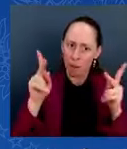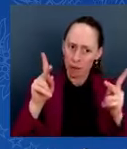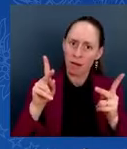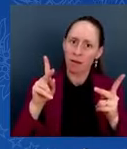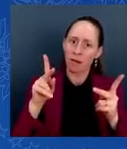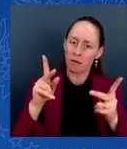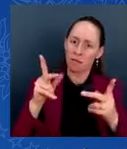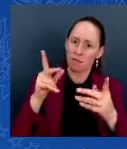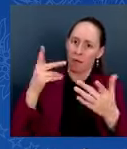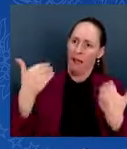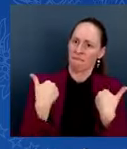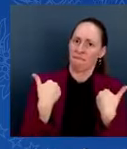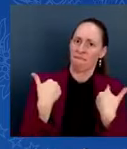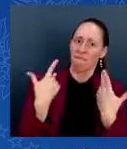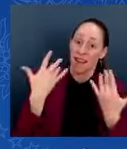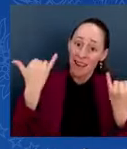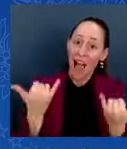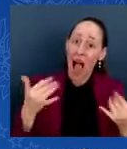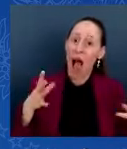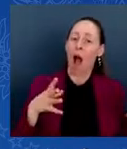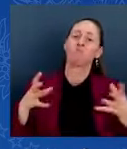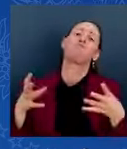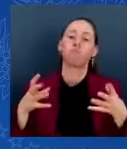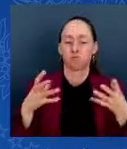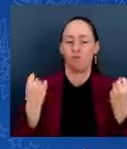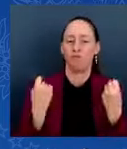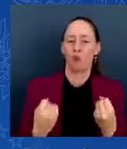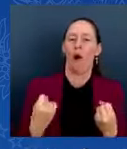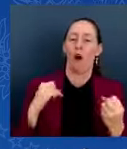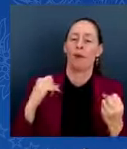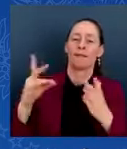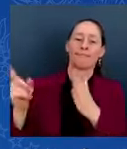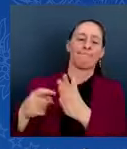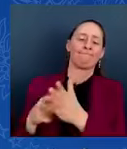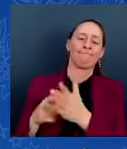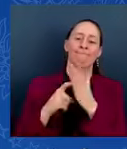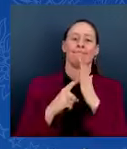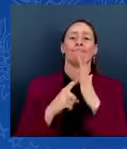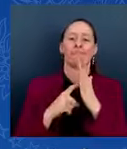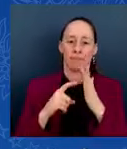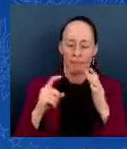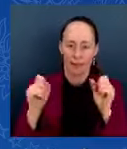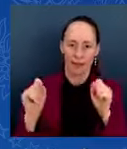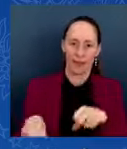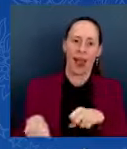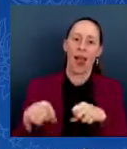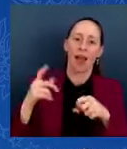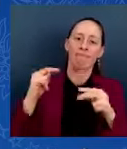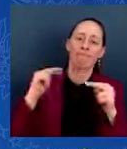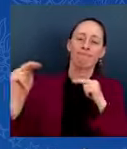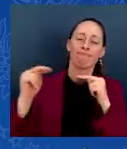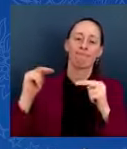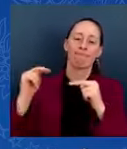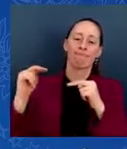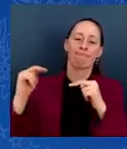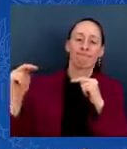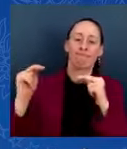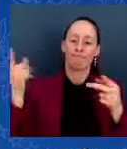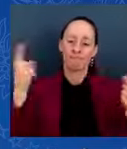Medicare can use that power to go toe-to-toe with Big Pharma and negotiate lower drug prices.